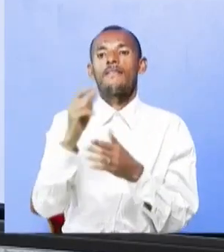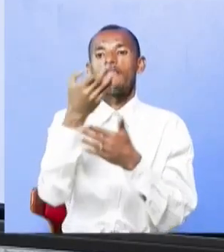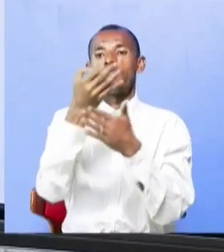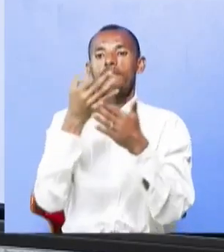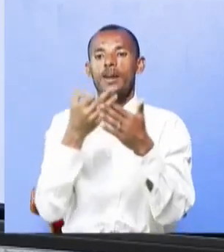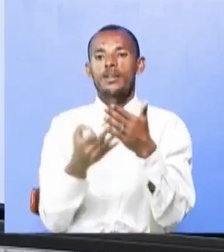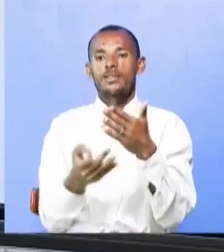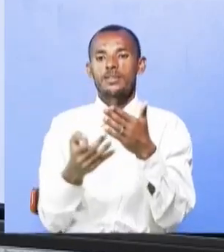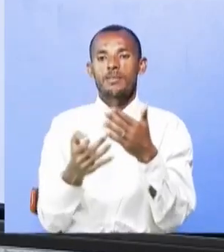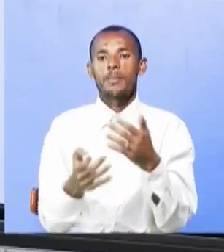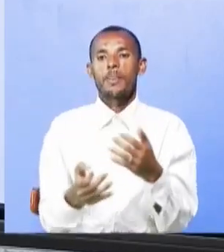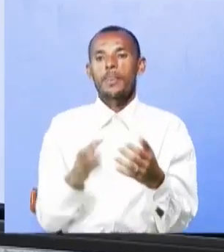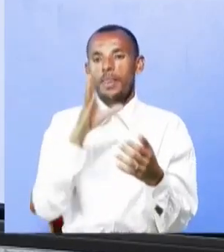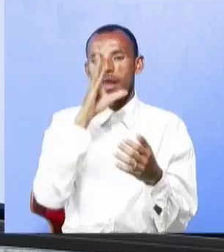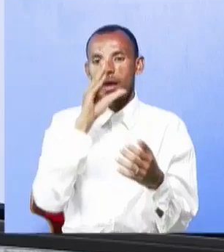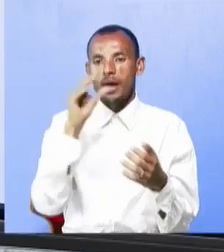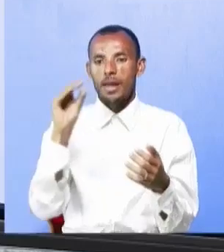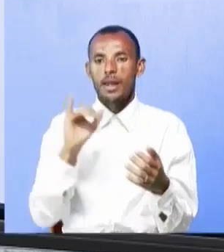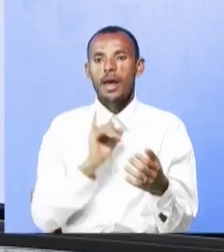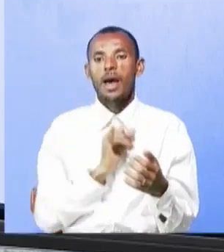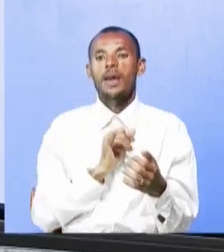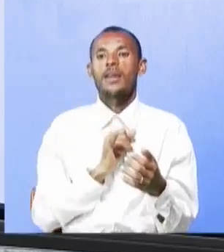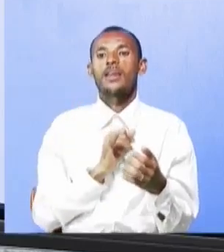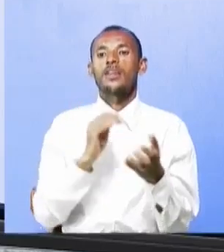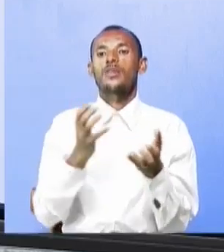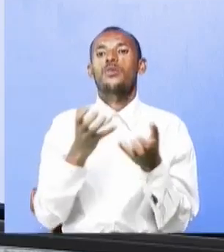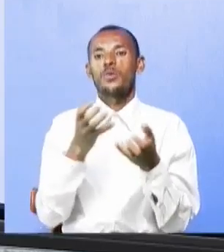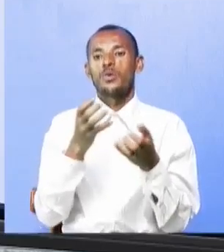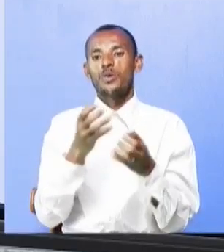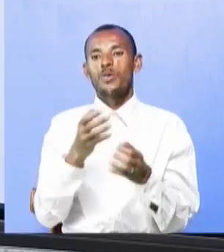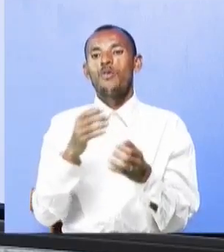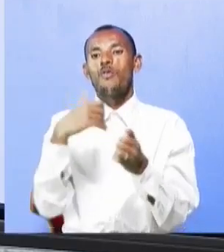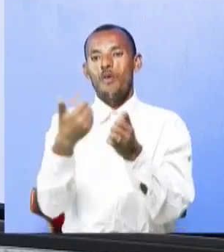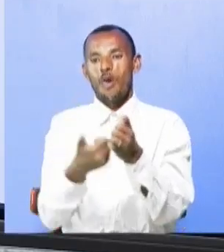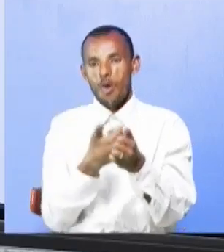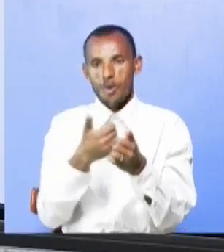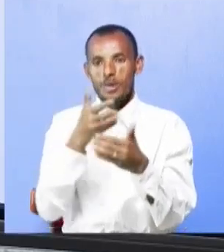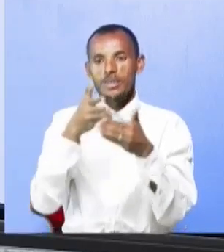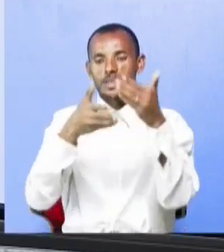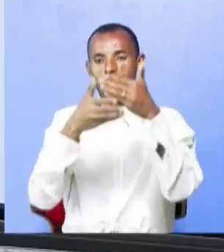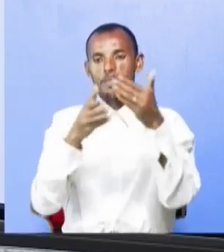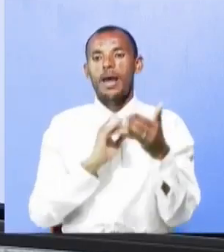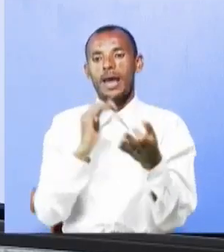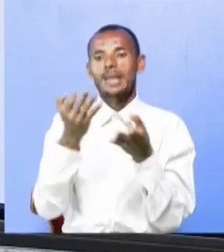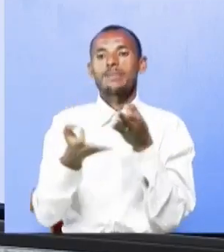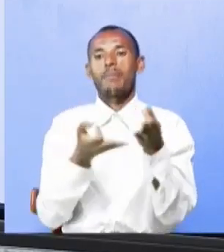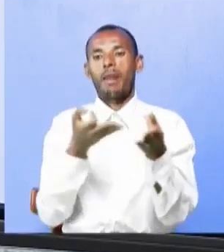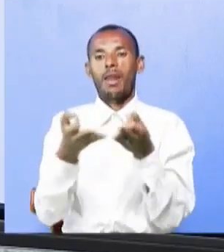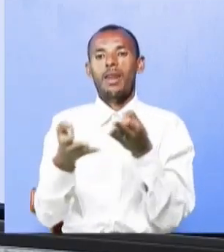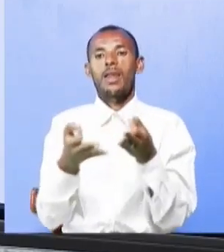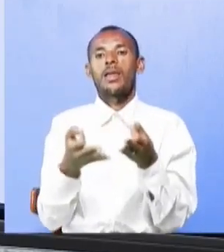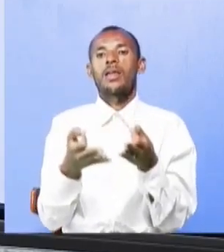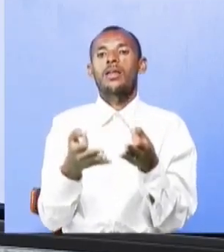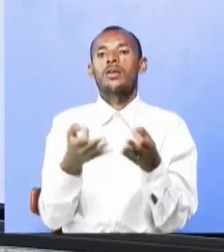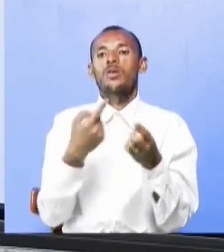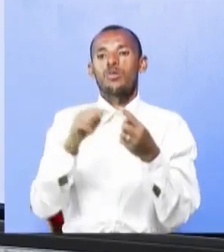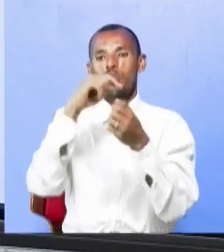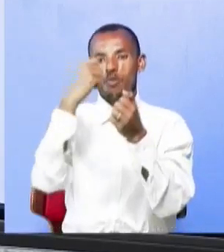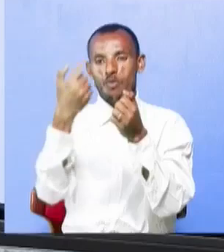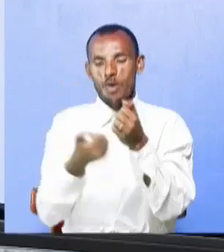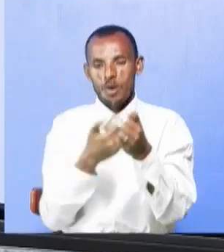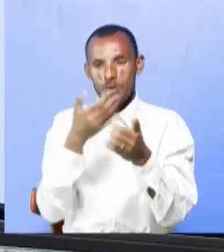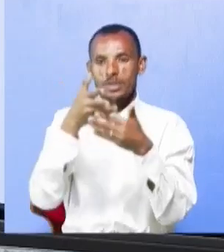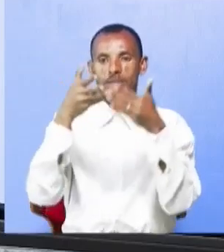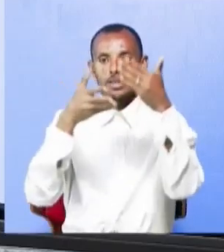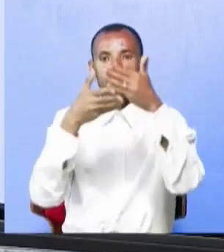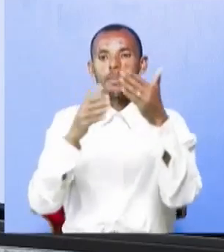function, and I need you to follow the steps that I explained, and you need to follow the steps